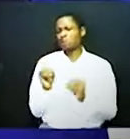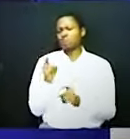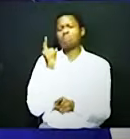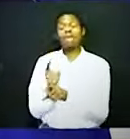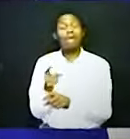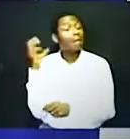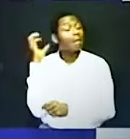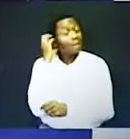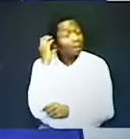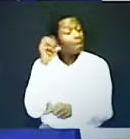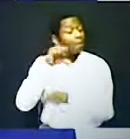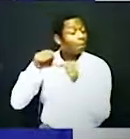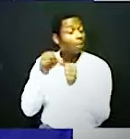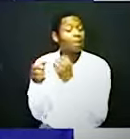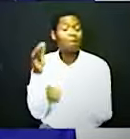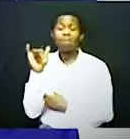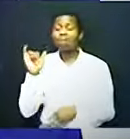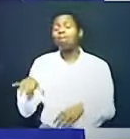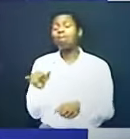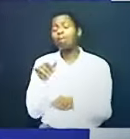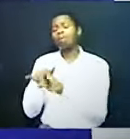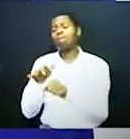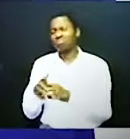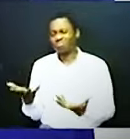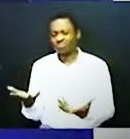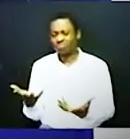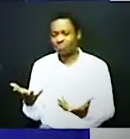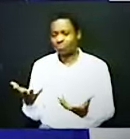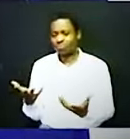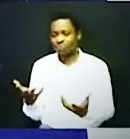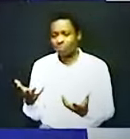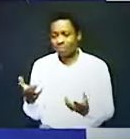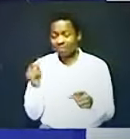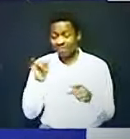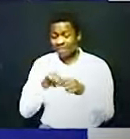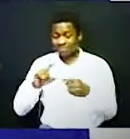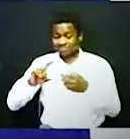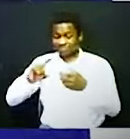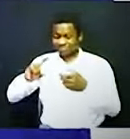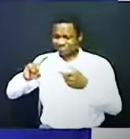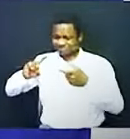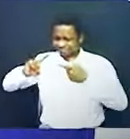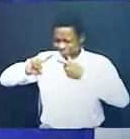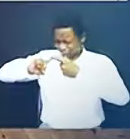The possibility of intimate relationship has not entered